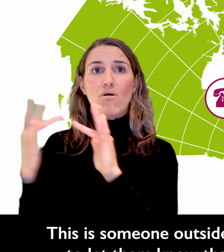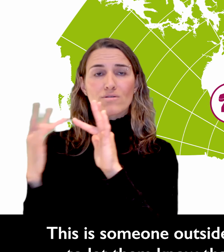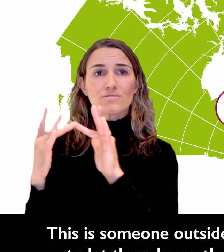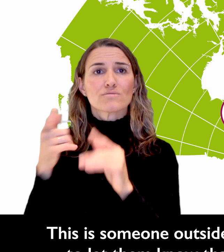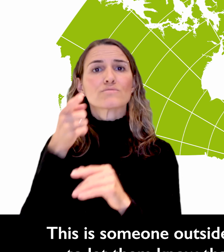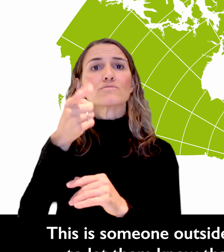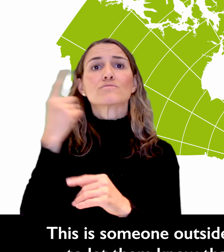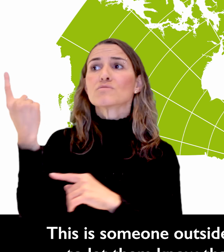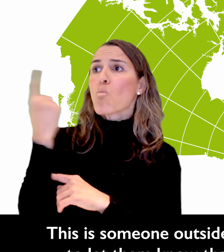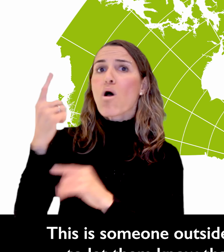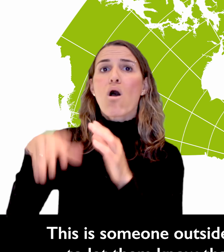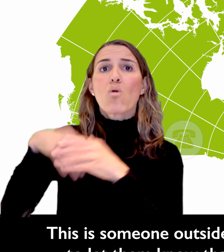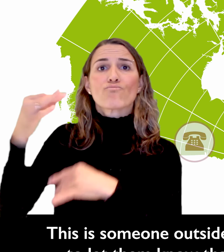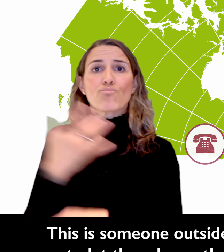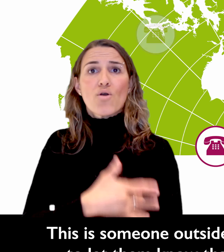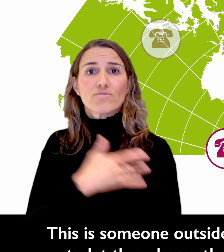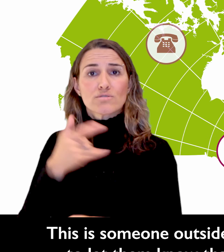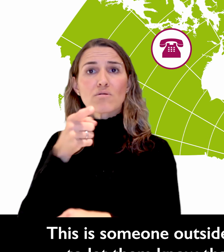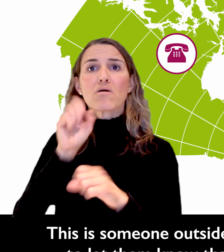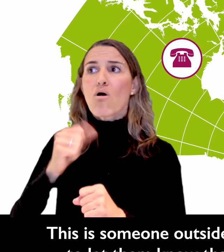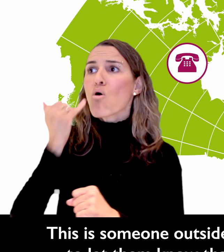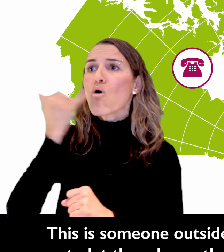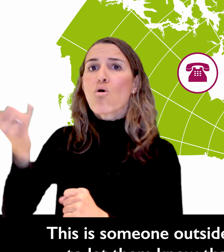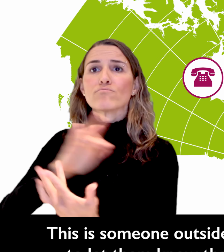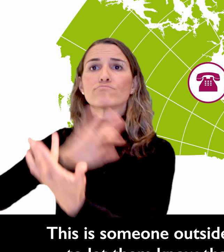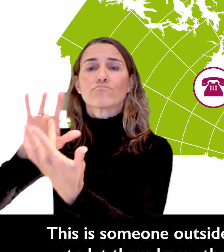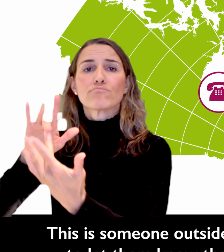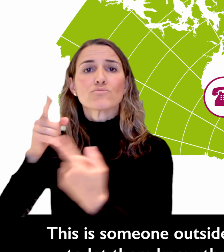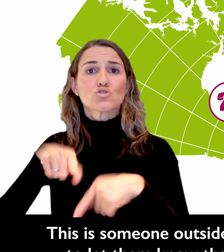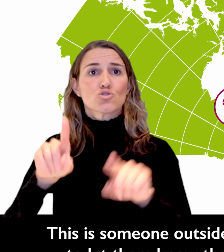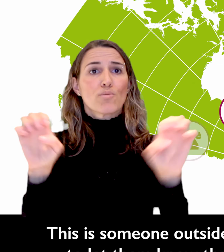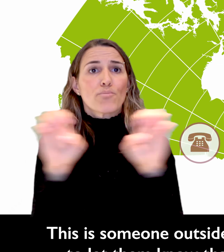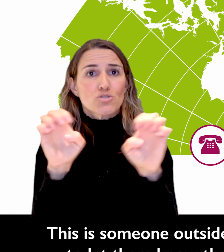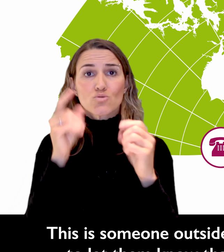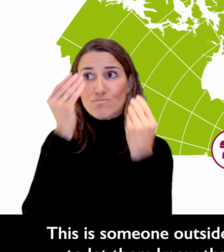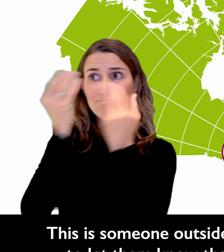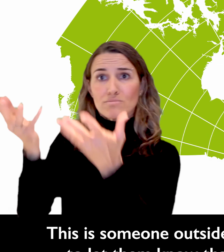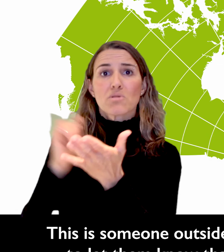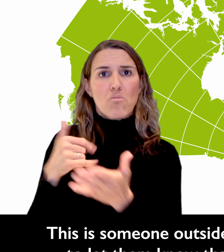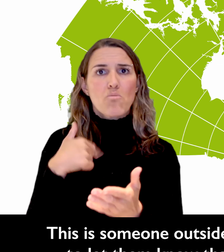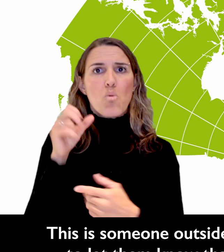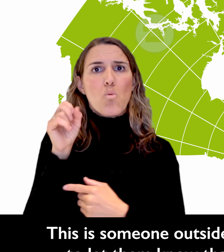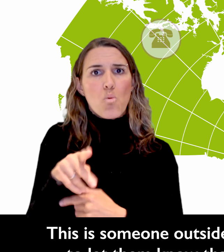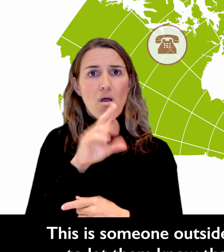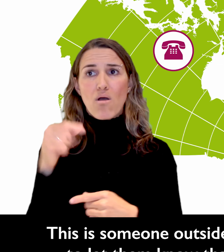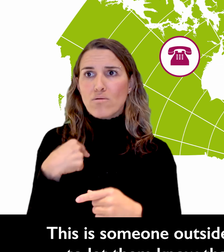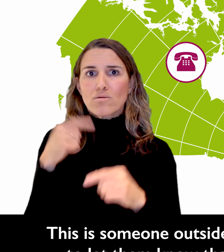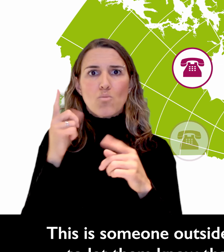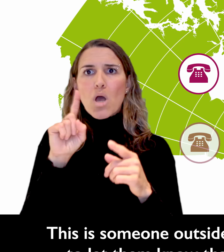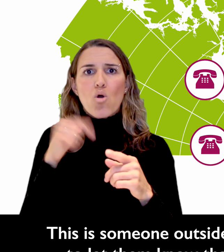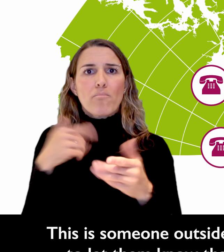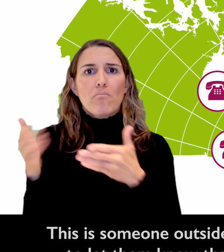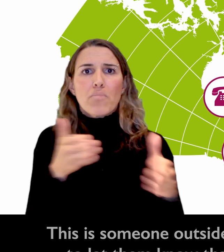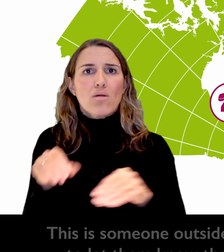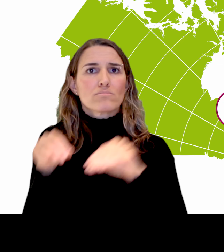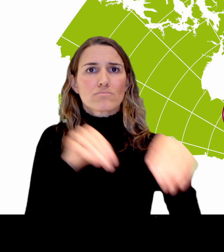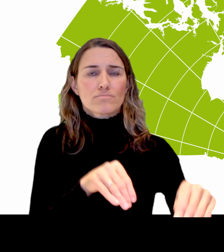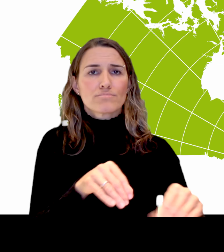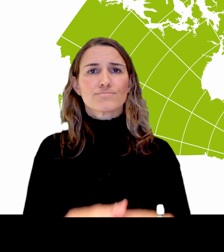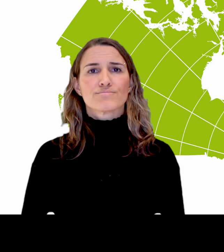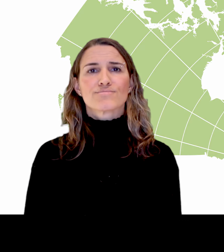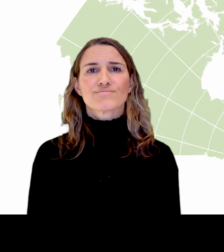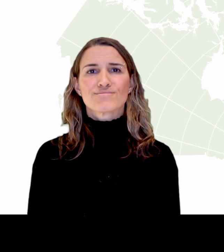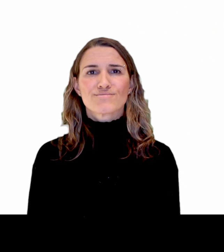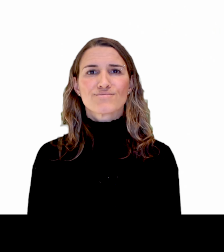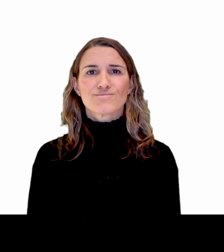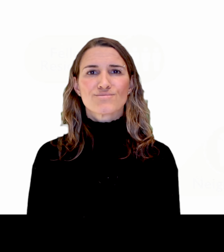you can handle alone and what you need help with. Practice. Create drills and practice your plan with your